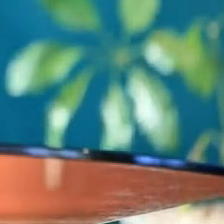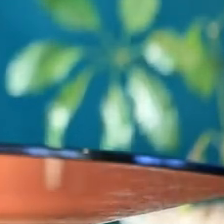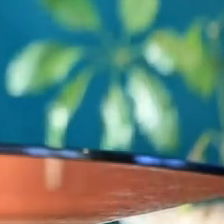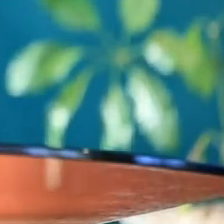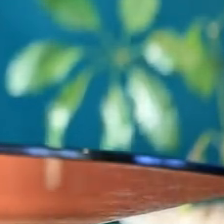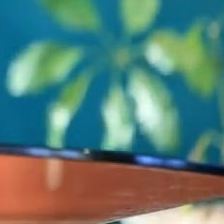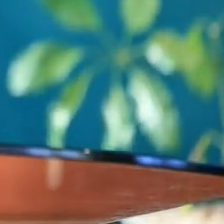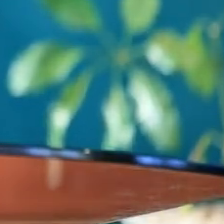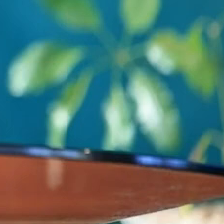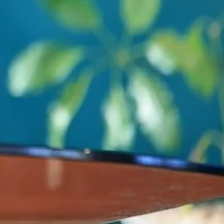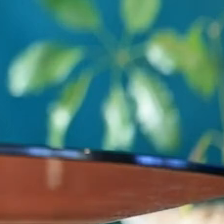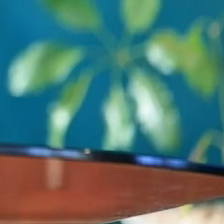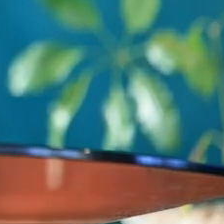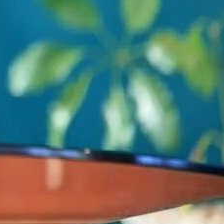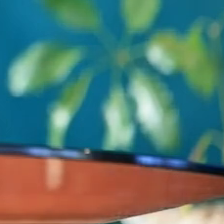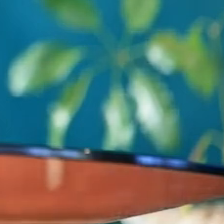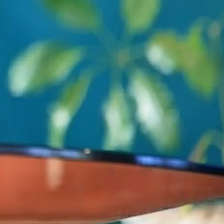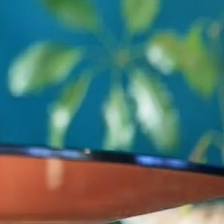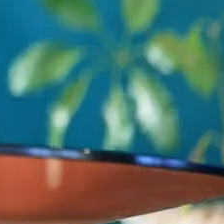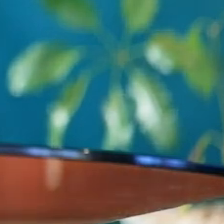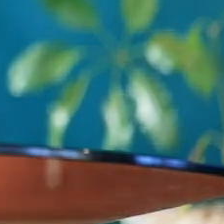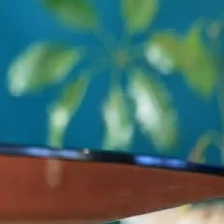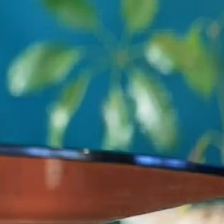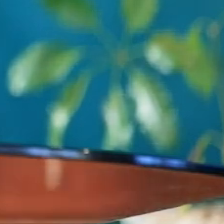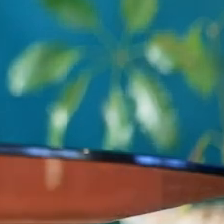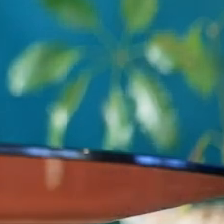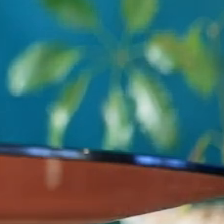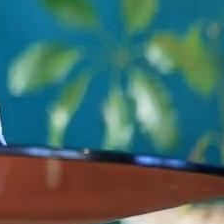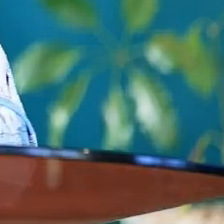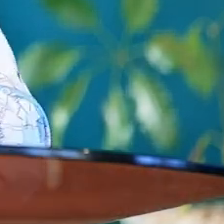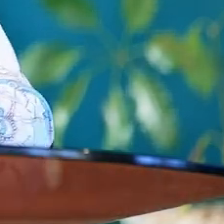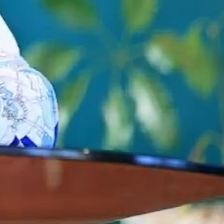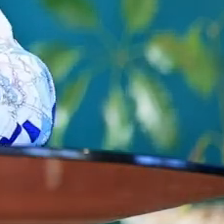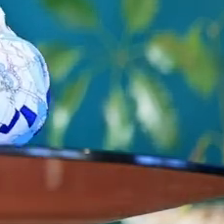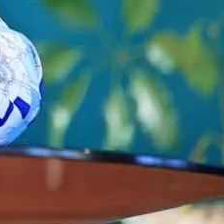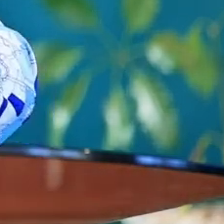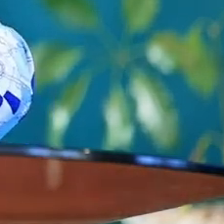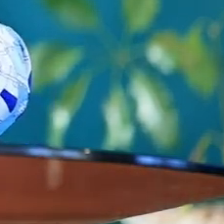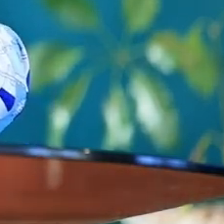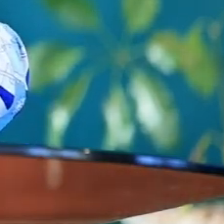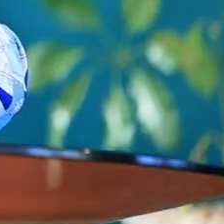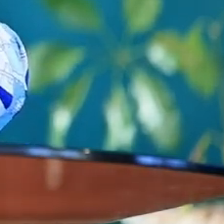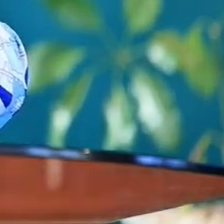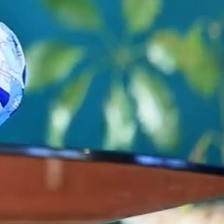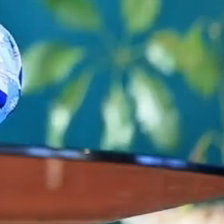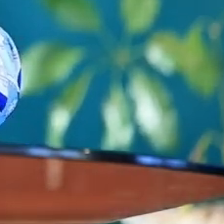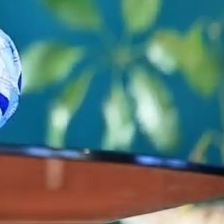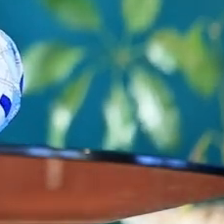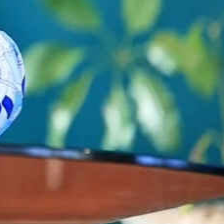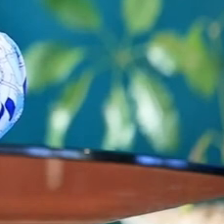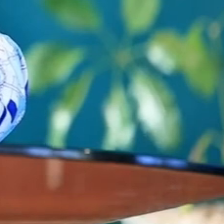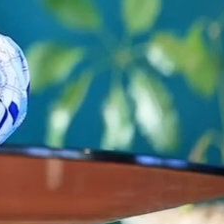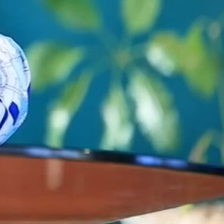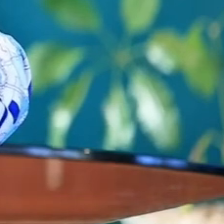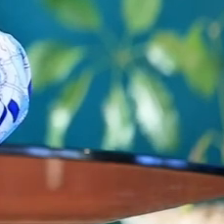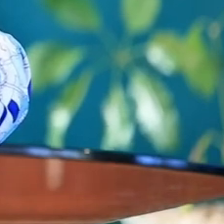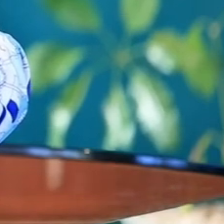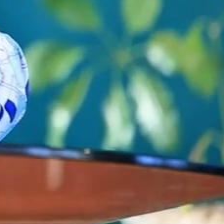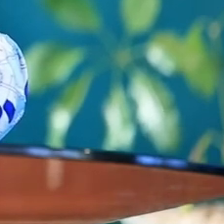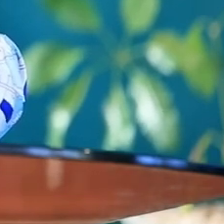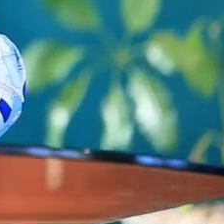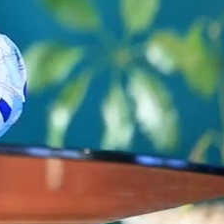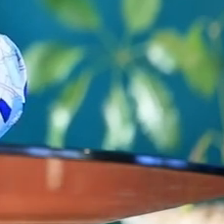genes, and for sure they will express themselves. So, brothers and sisters, when you see somebody